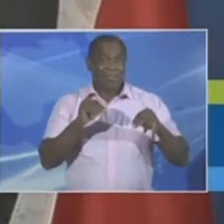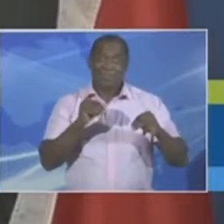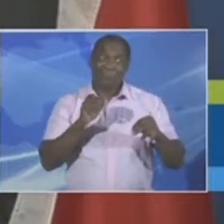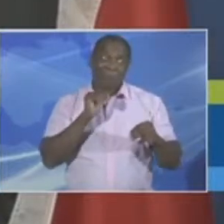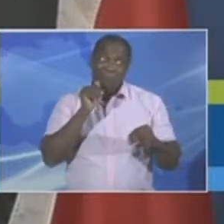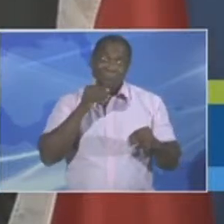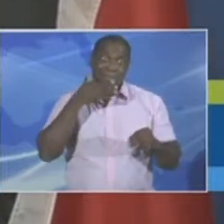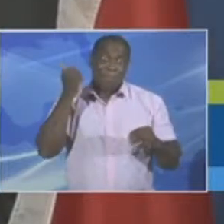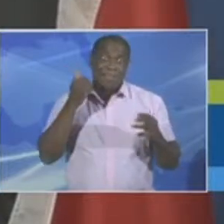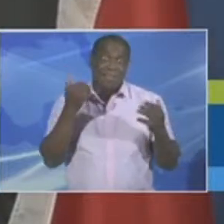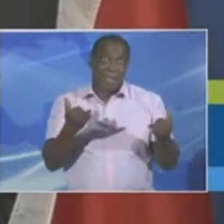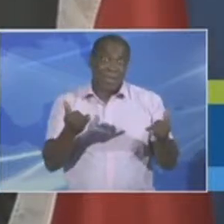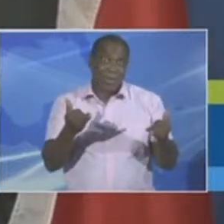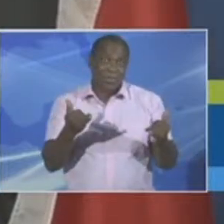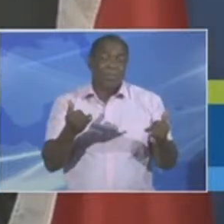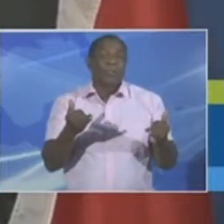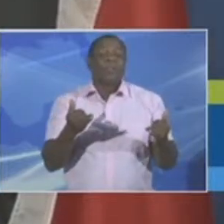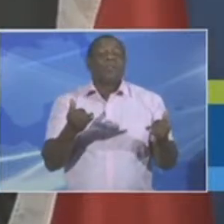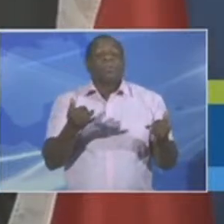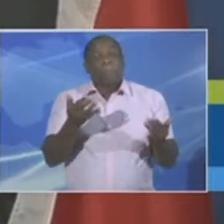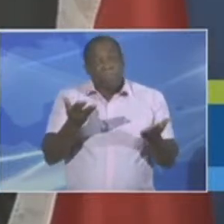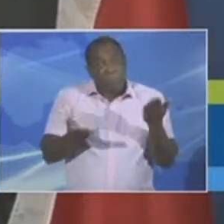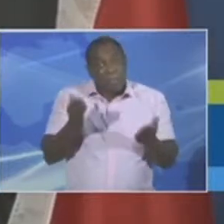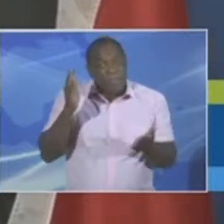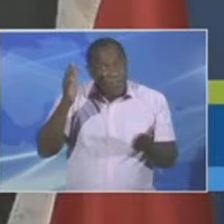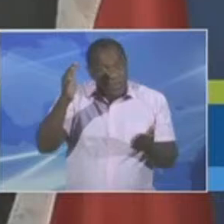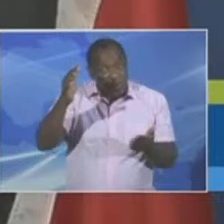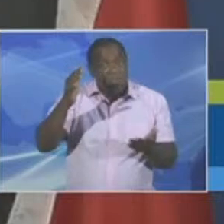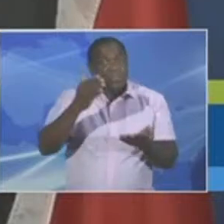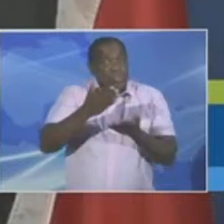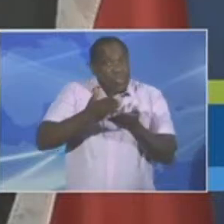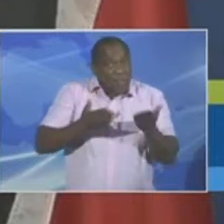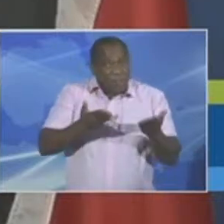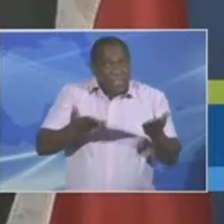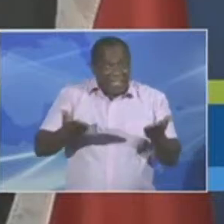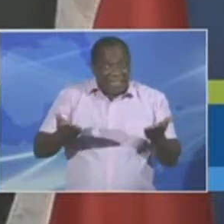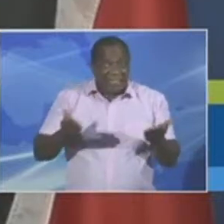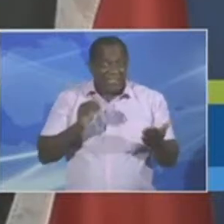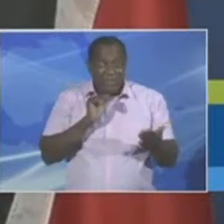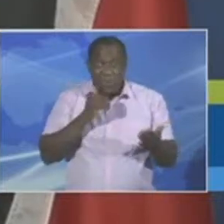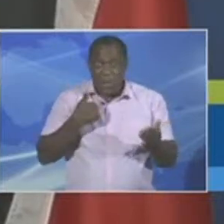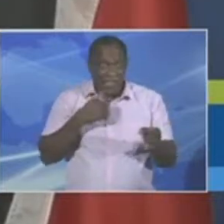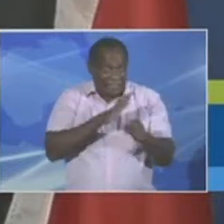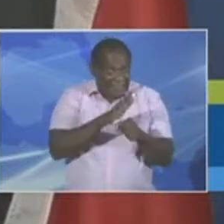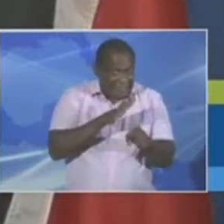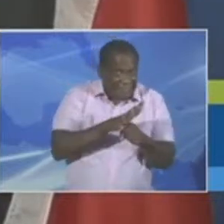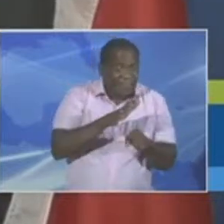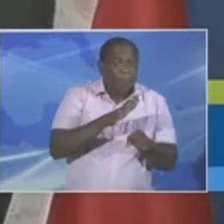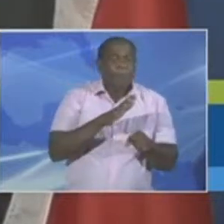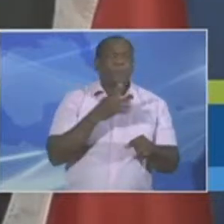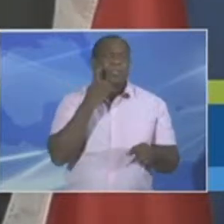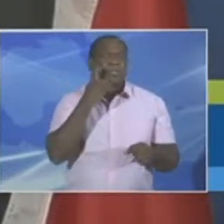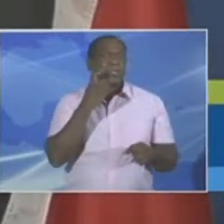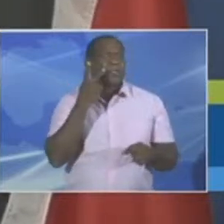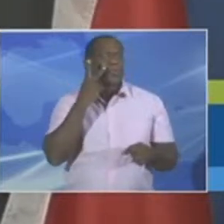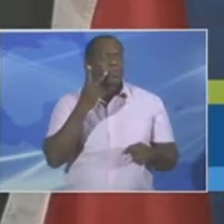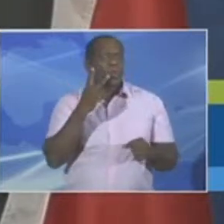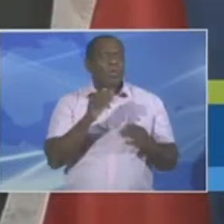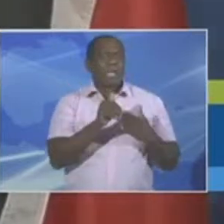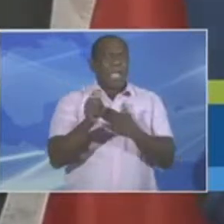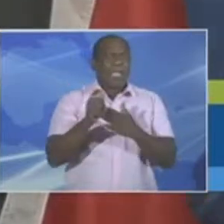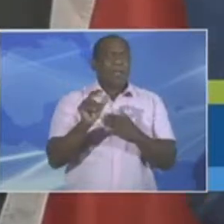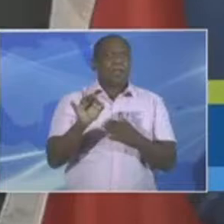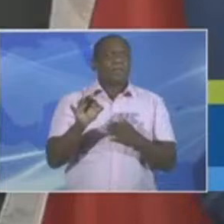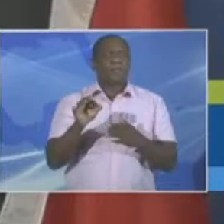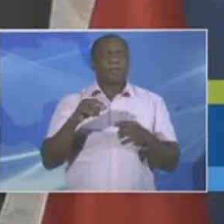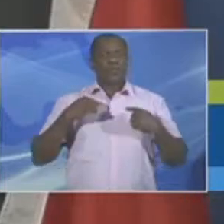It appears as though there could be shortages, so we have to prepare ourselves. Recently, I saw the head of the Supermarket Association giving a